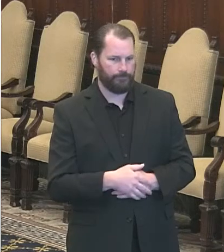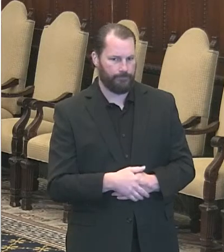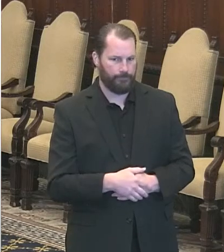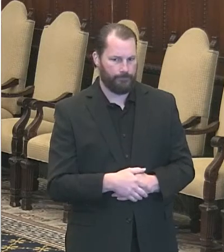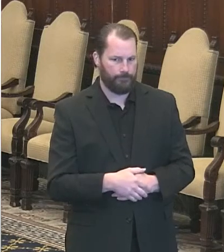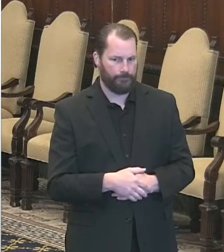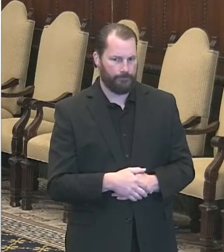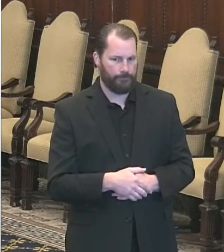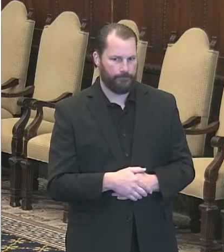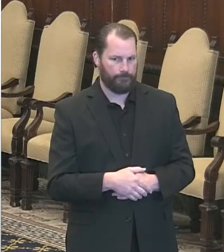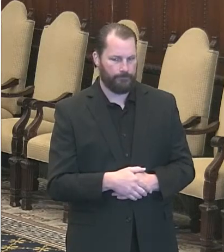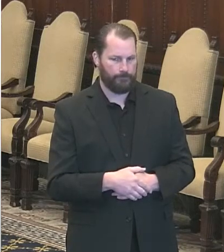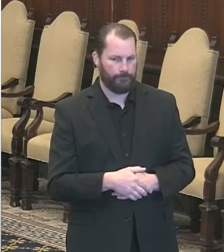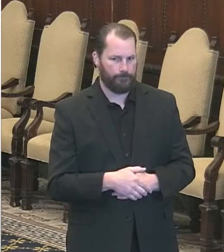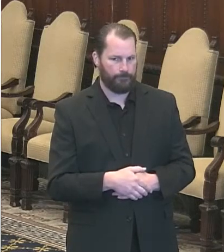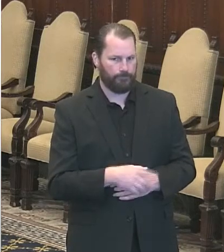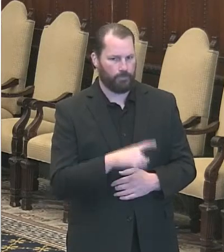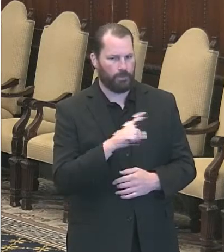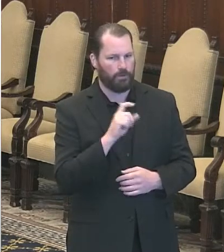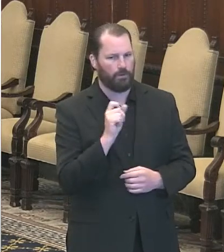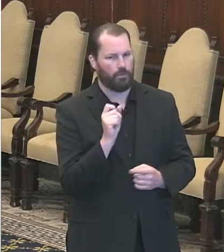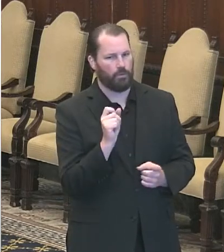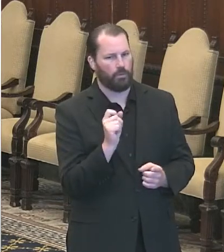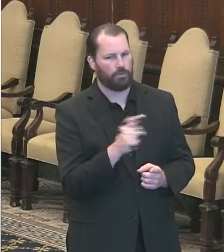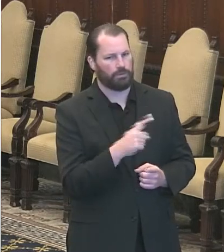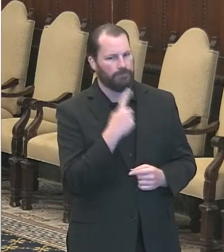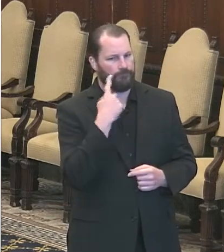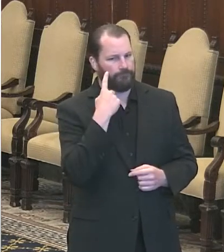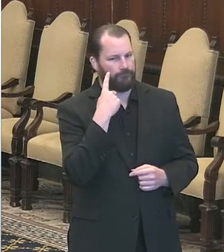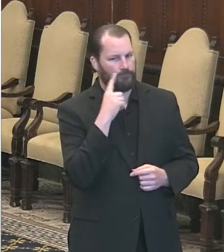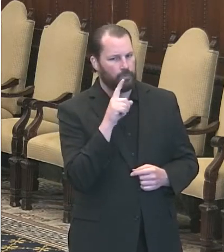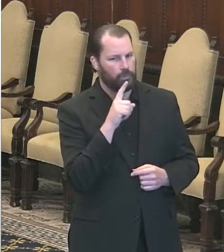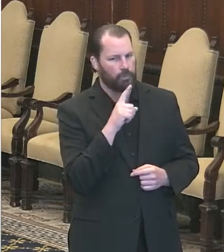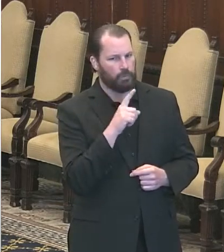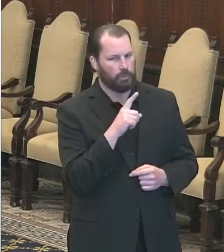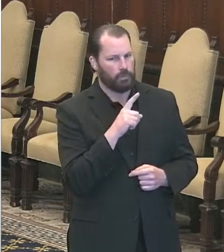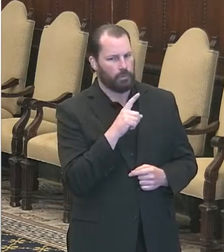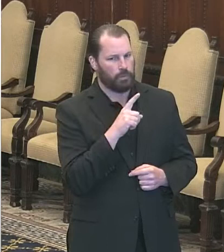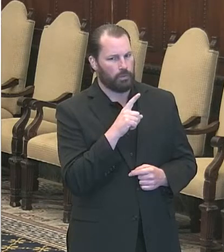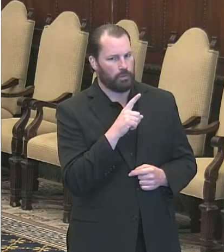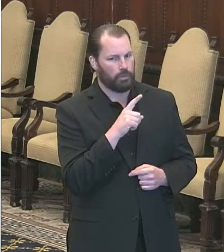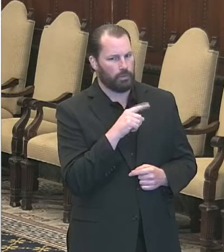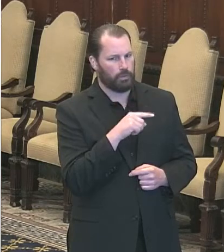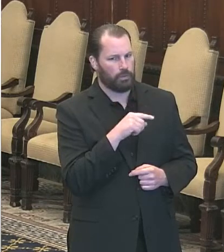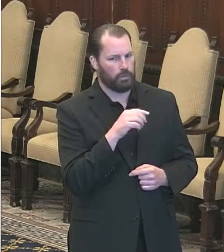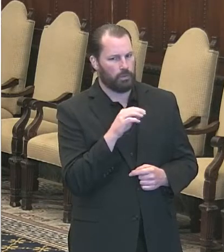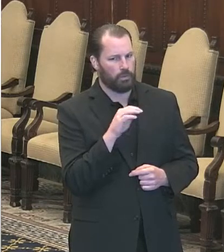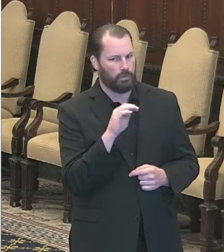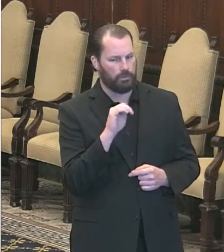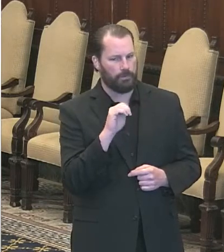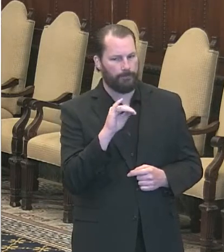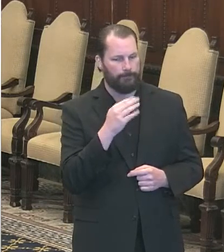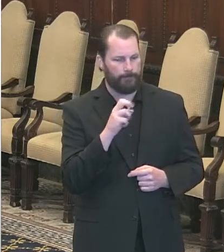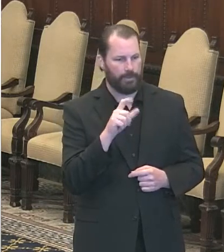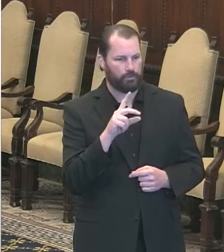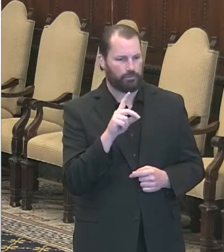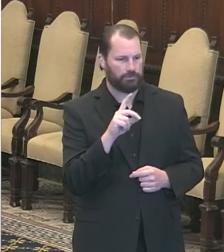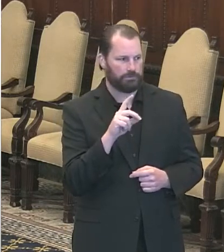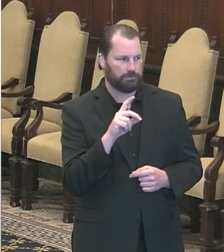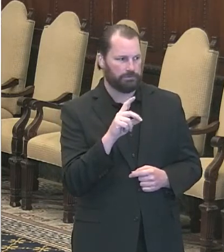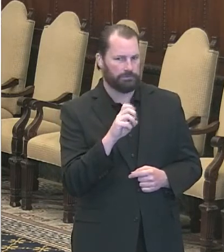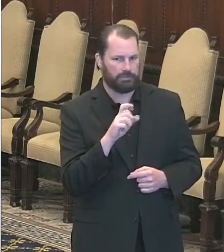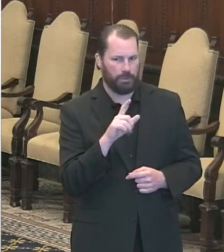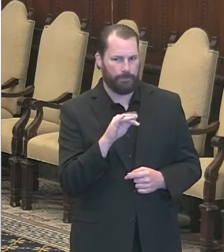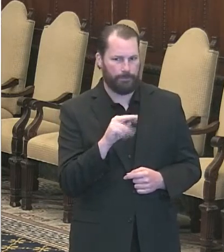Yes, I have a question for the gentleman from Welcome America. how normally what drives